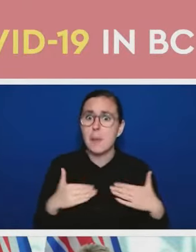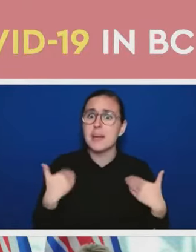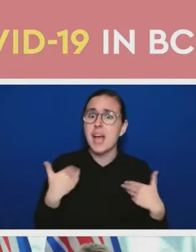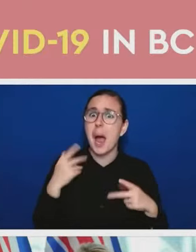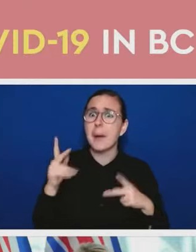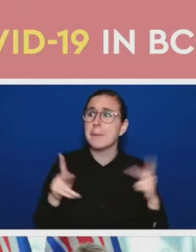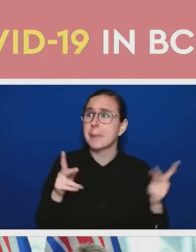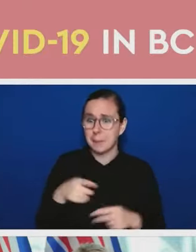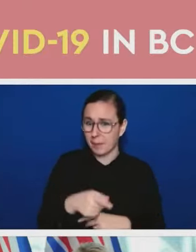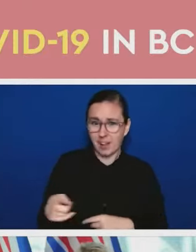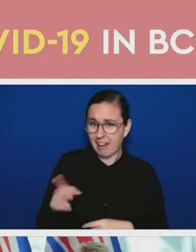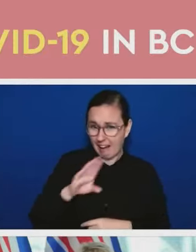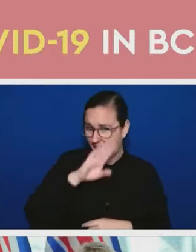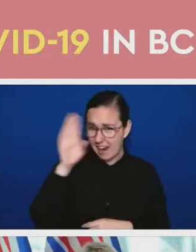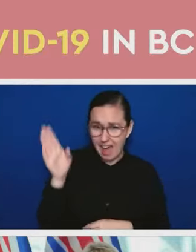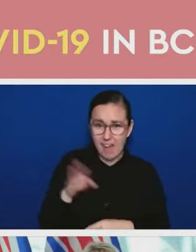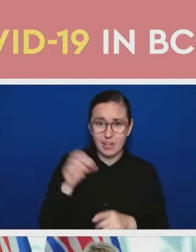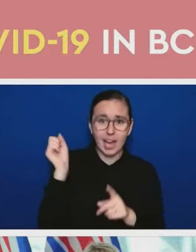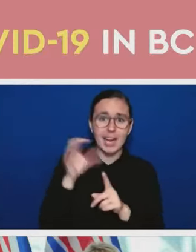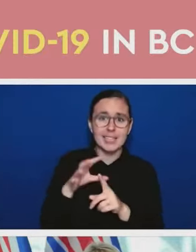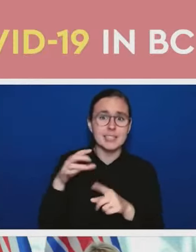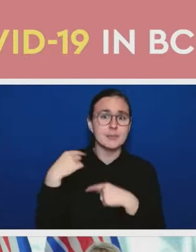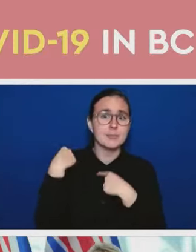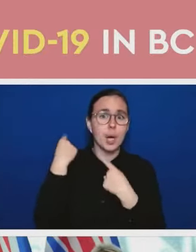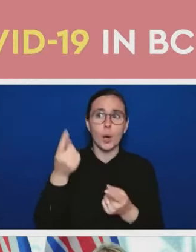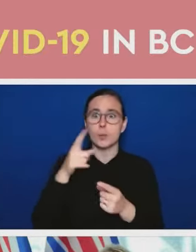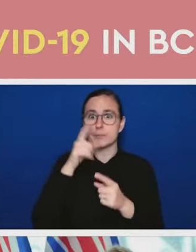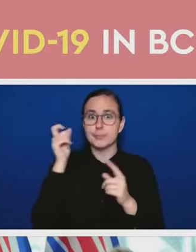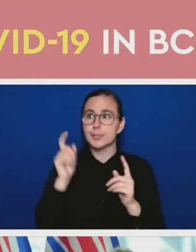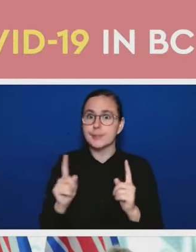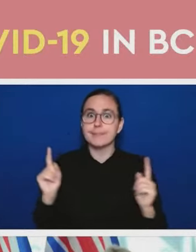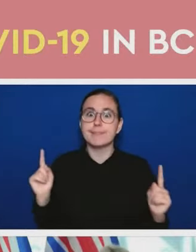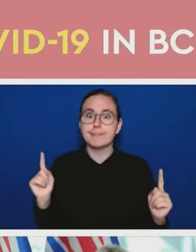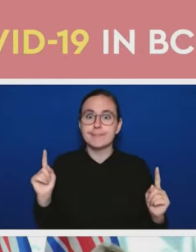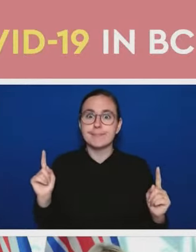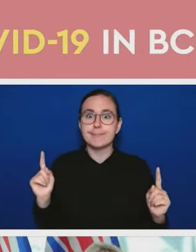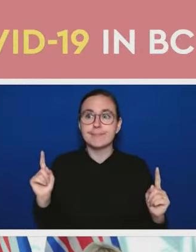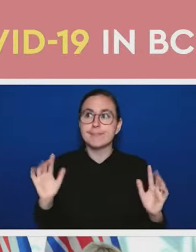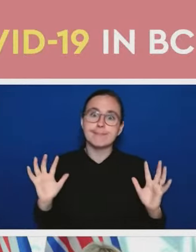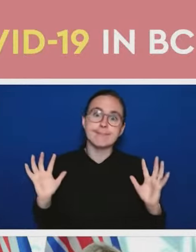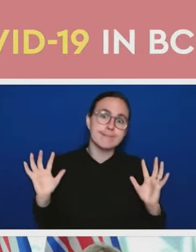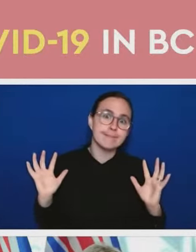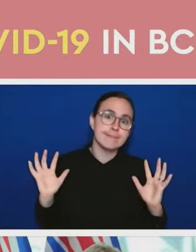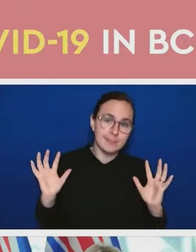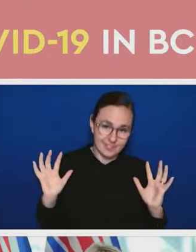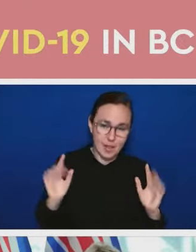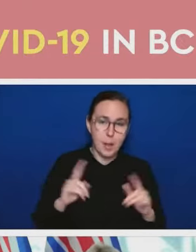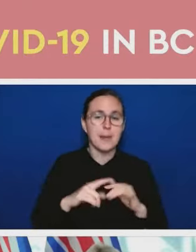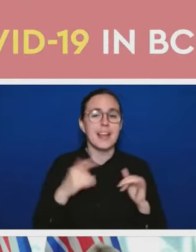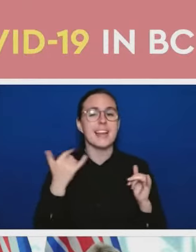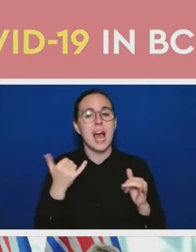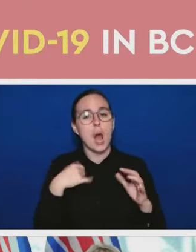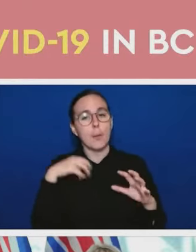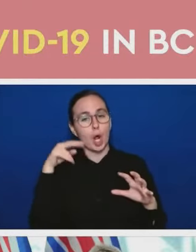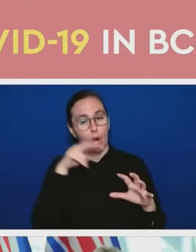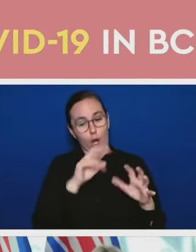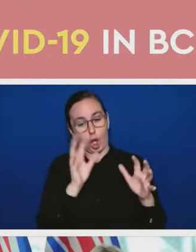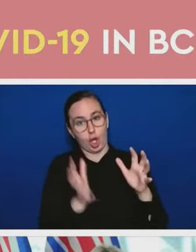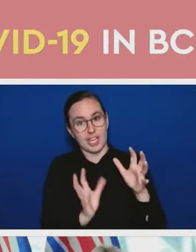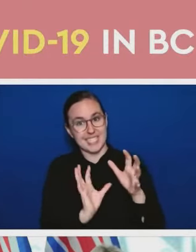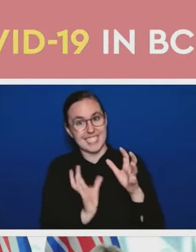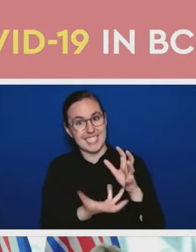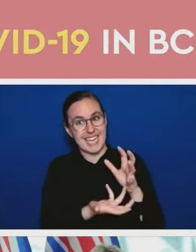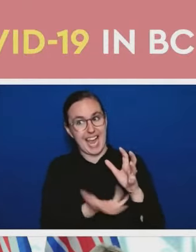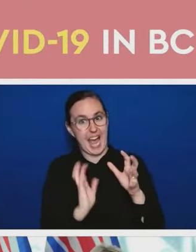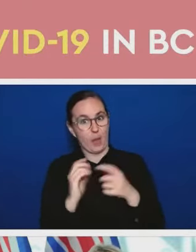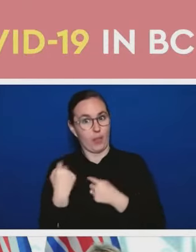look at what happened in the Southern Hemisphere just this past influenza season for them, they had a surge of COVID, but they also